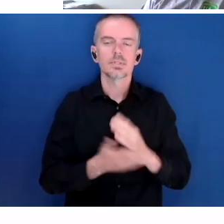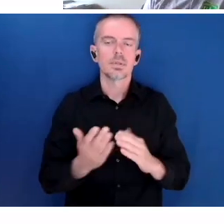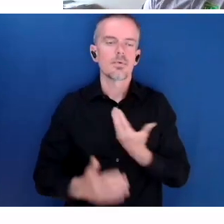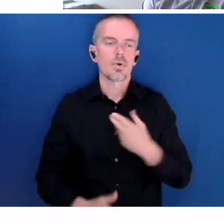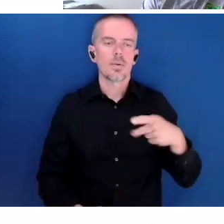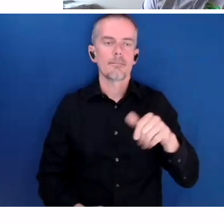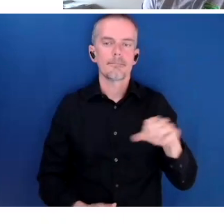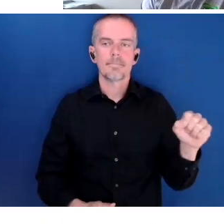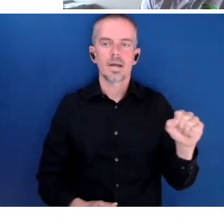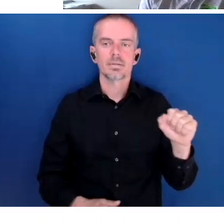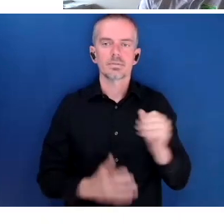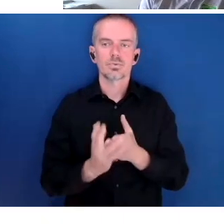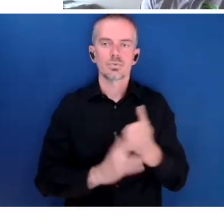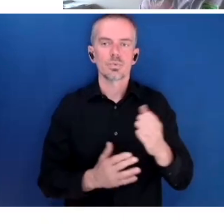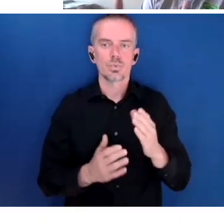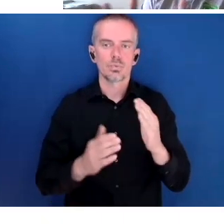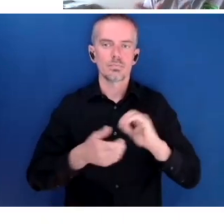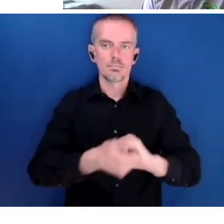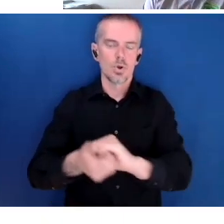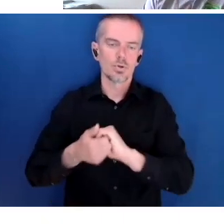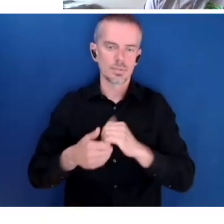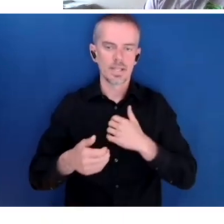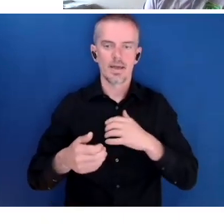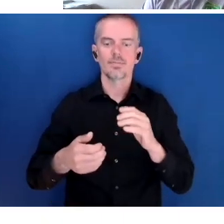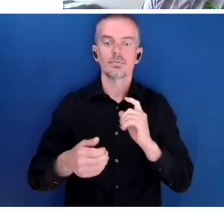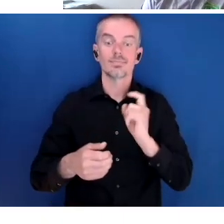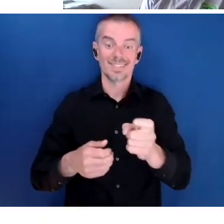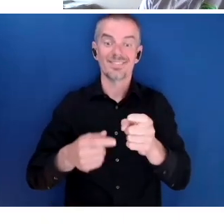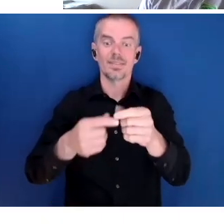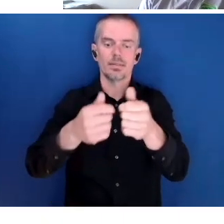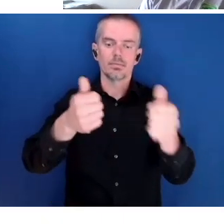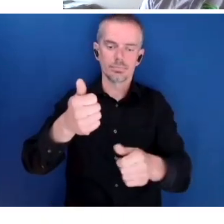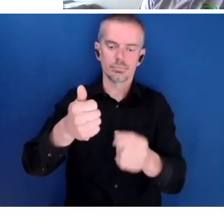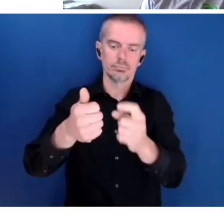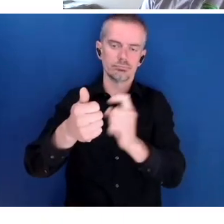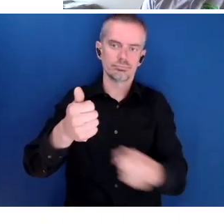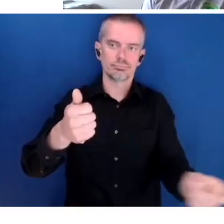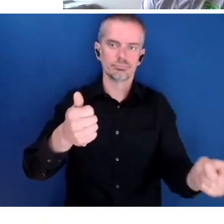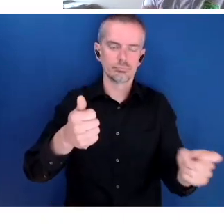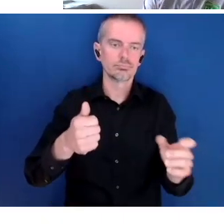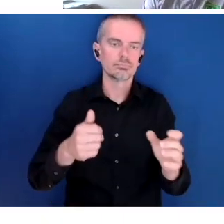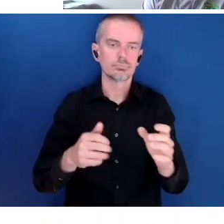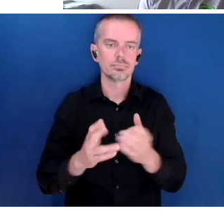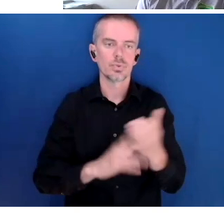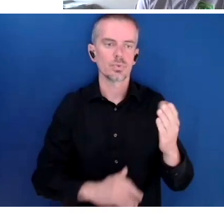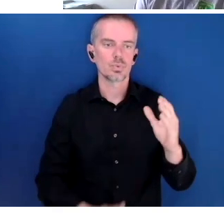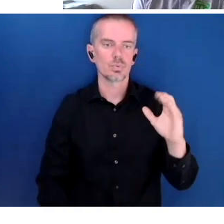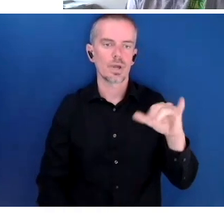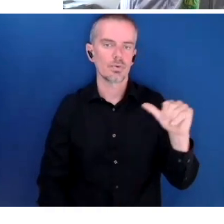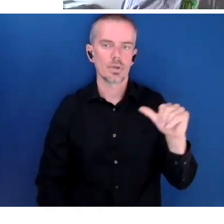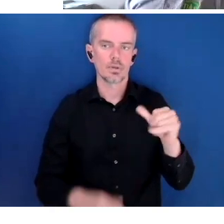own little sub-grant work through the Inflation Reduction Act awards they